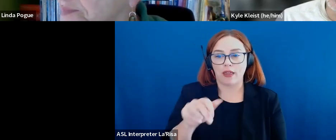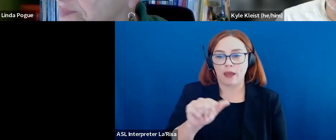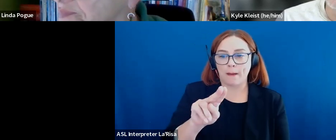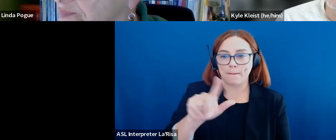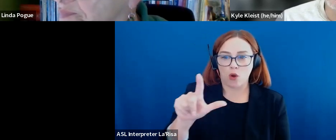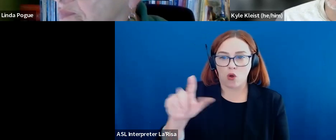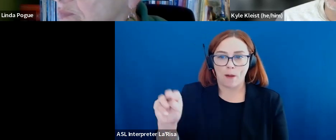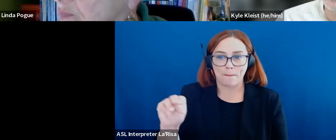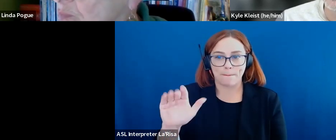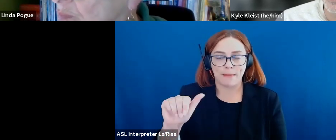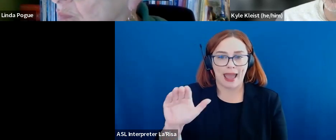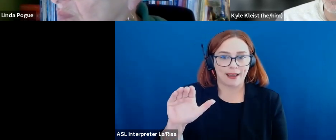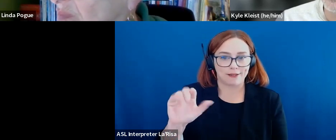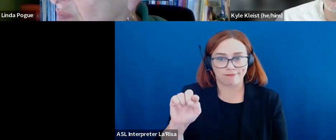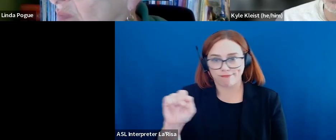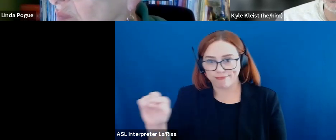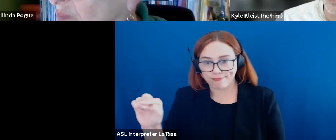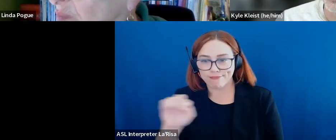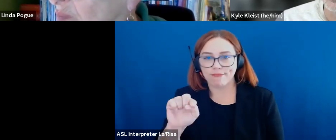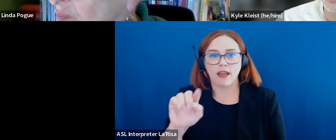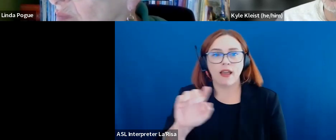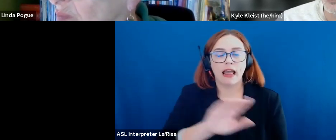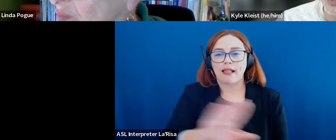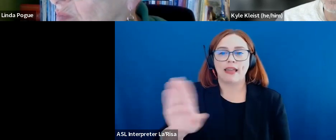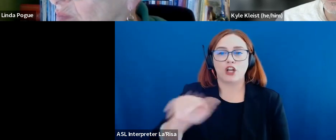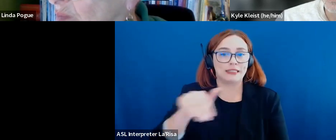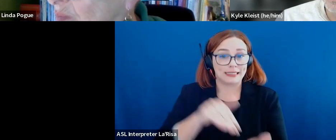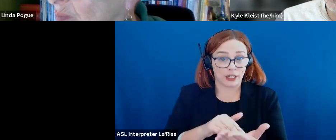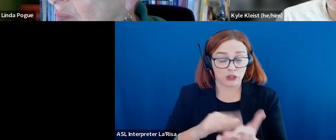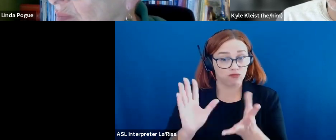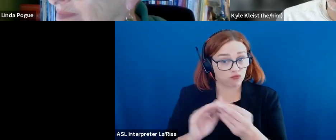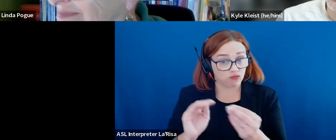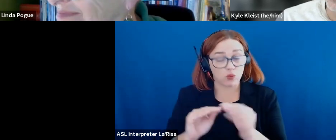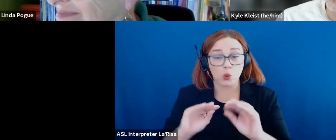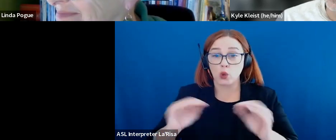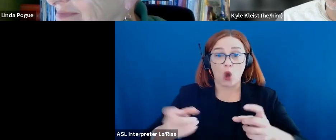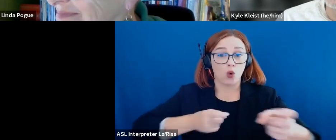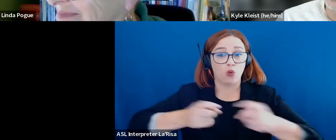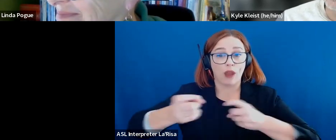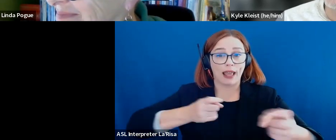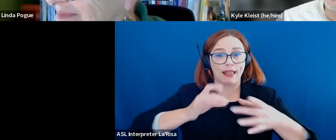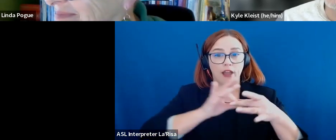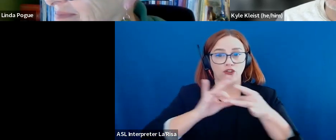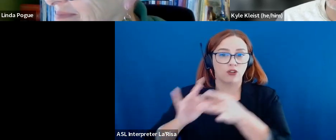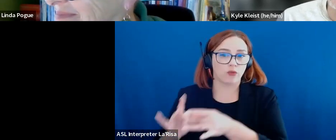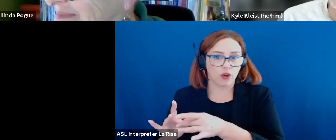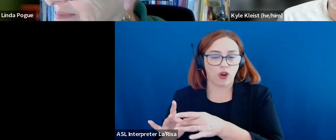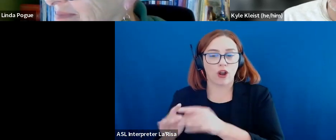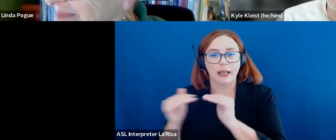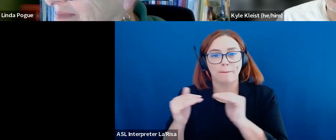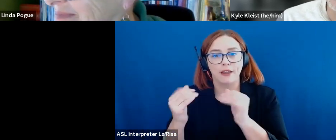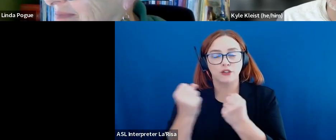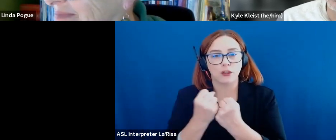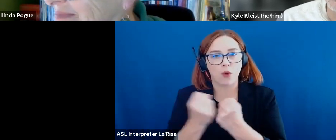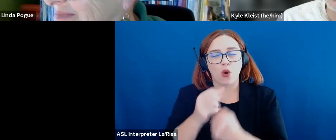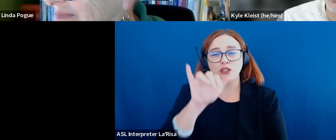And there's nothing really in the regulations around peer support. So that's why a lot